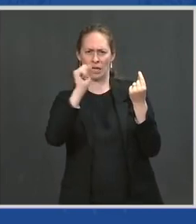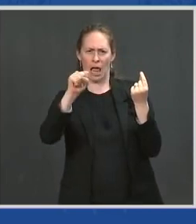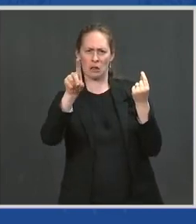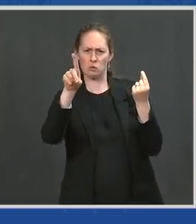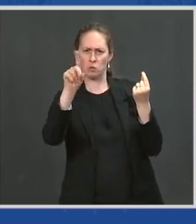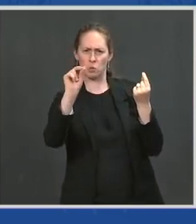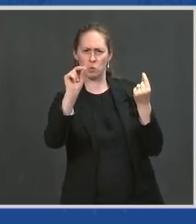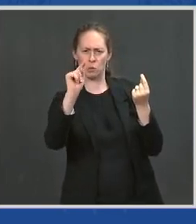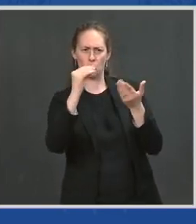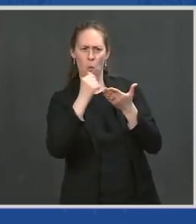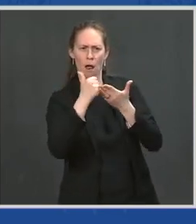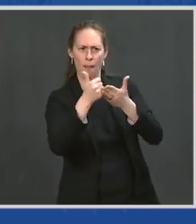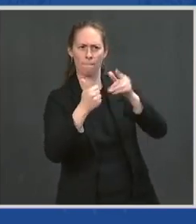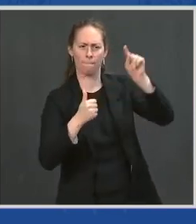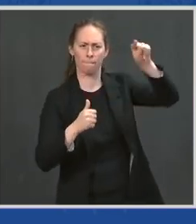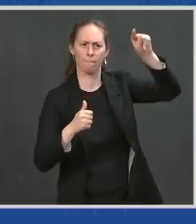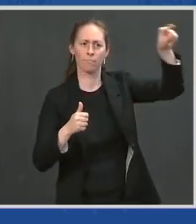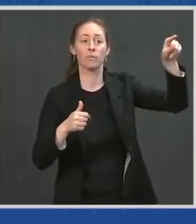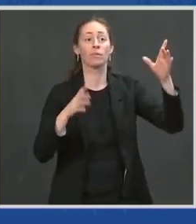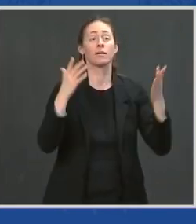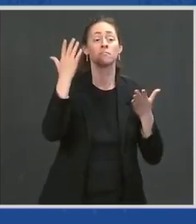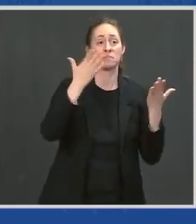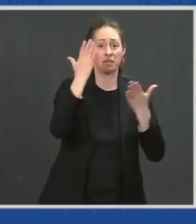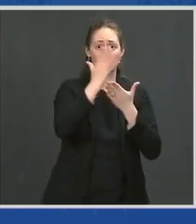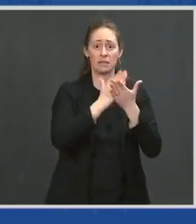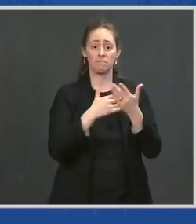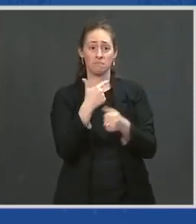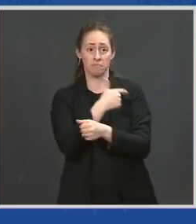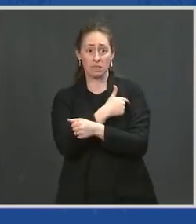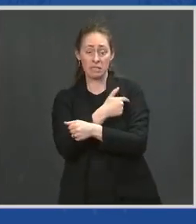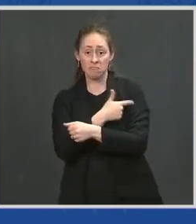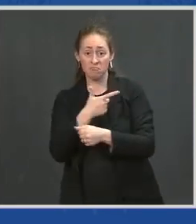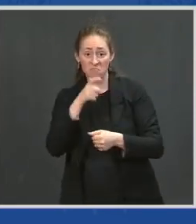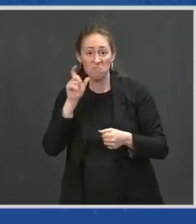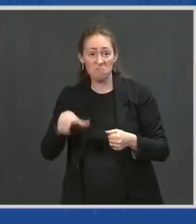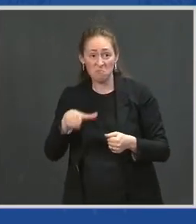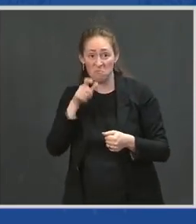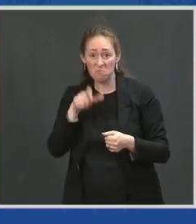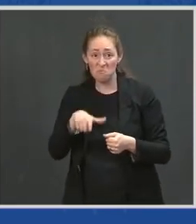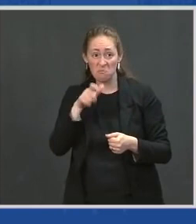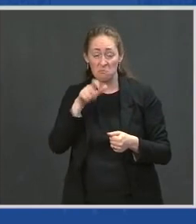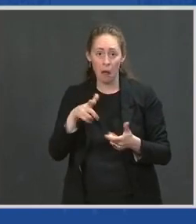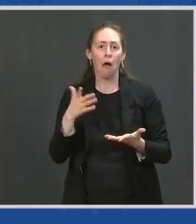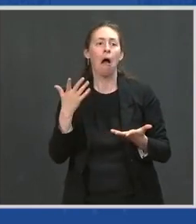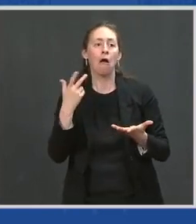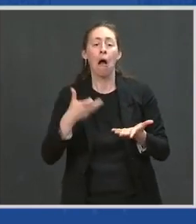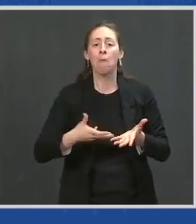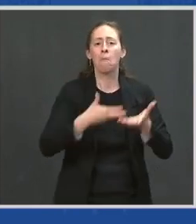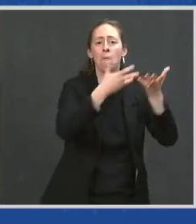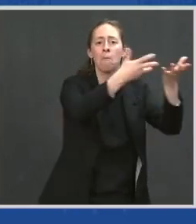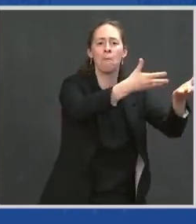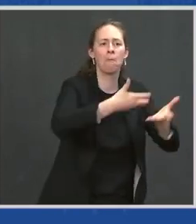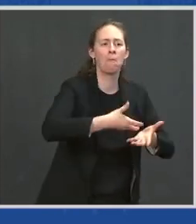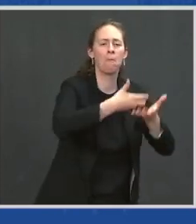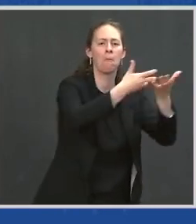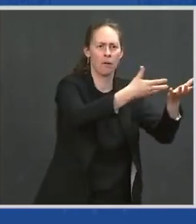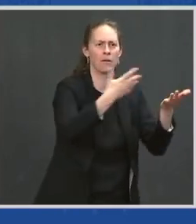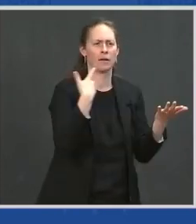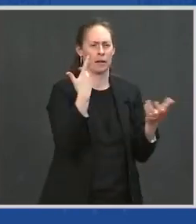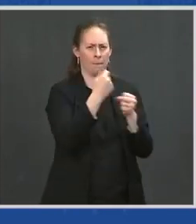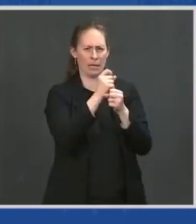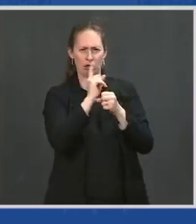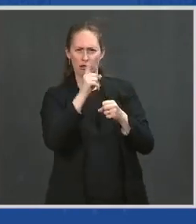with some of the vaccines that we are not using. We got to make sure they are safe to be